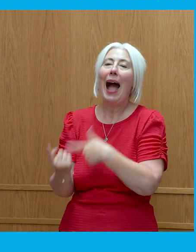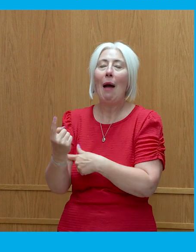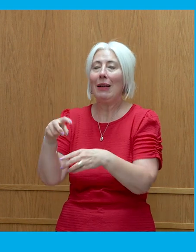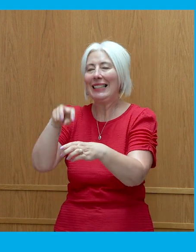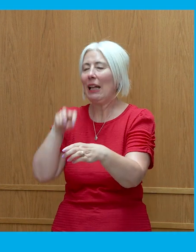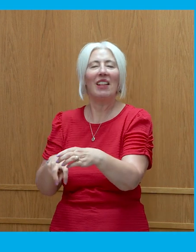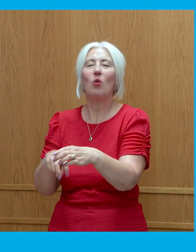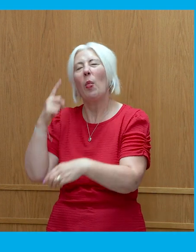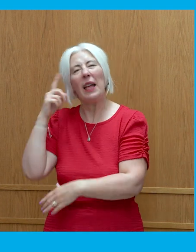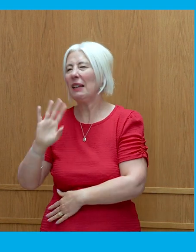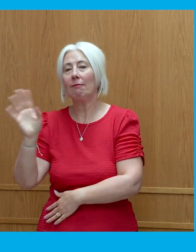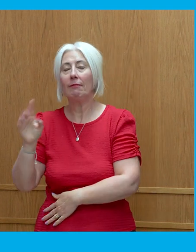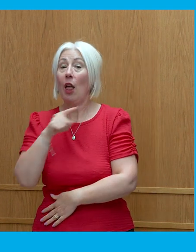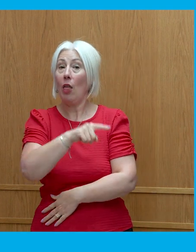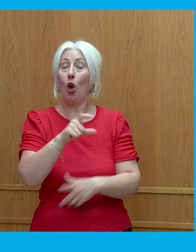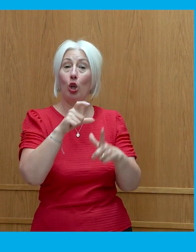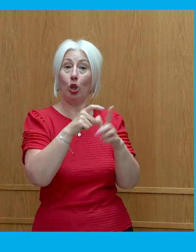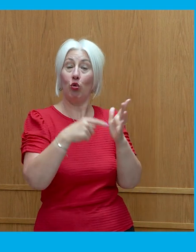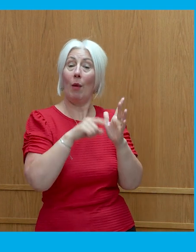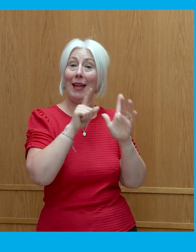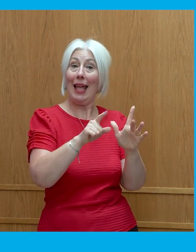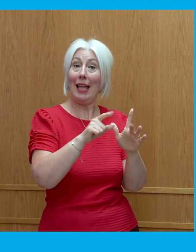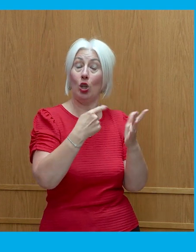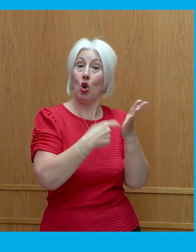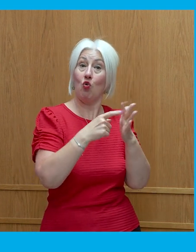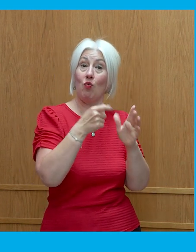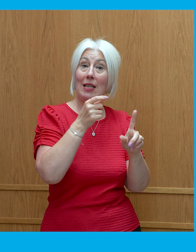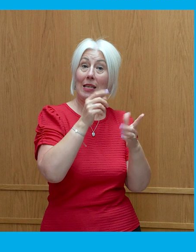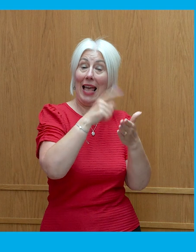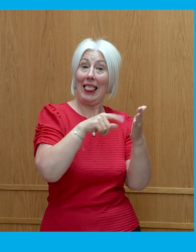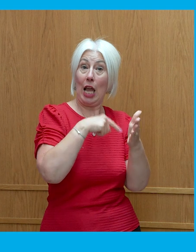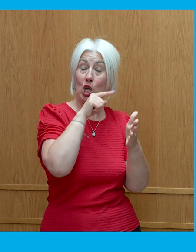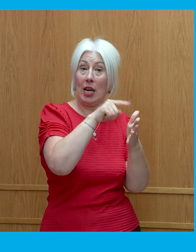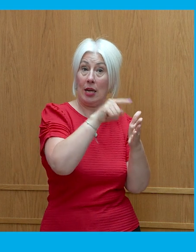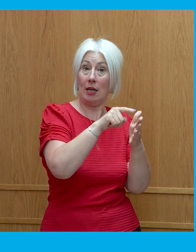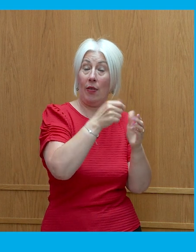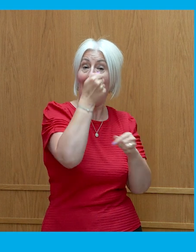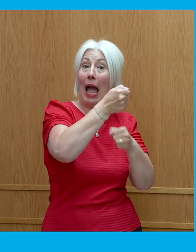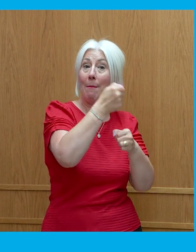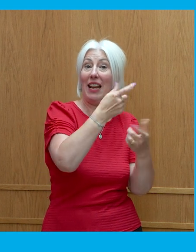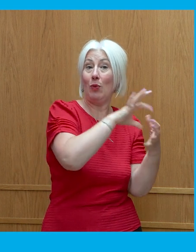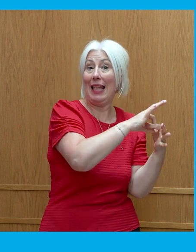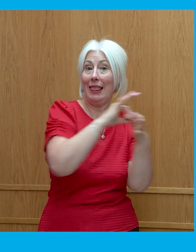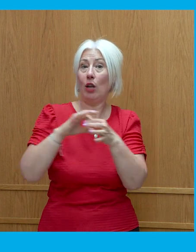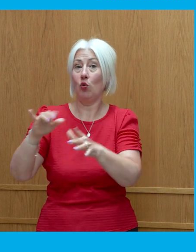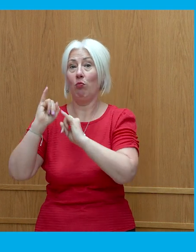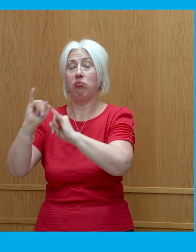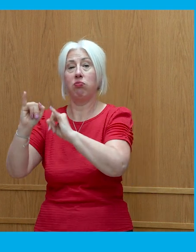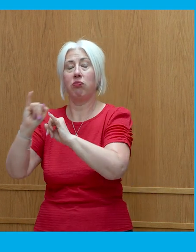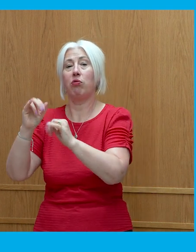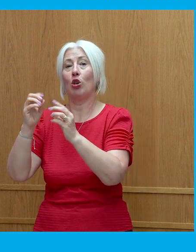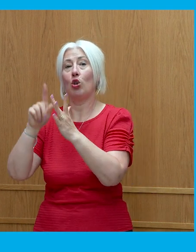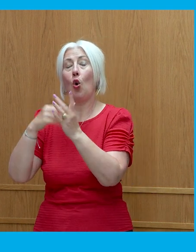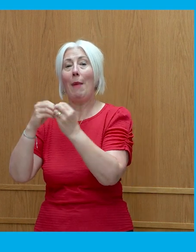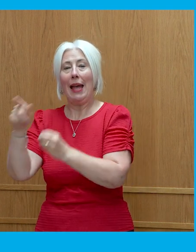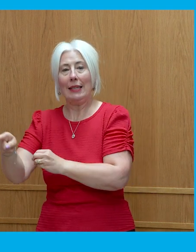They structured Donald Trump's re-election campaign entirely around Biden. And I mean, even now, it feels like Donald Trump